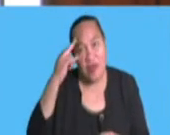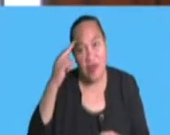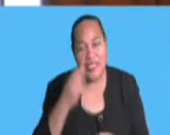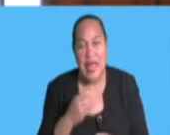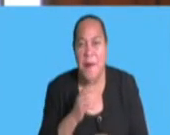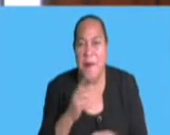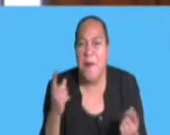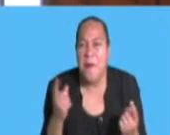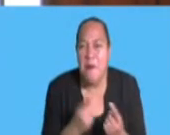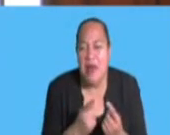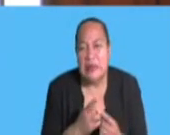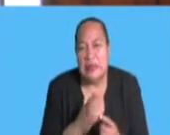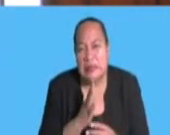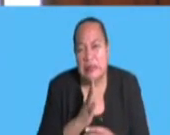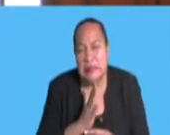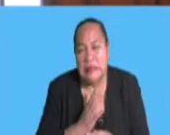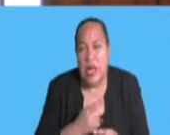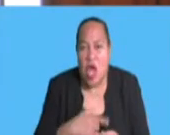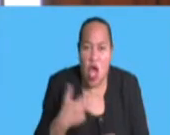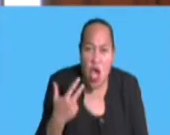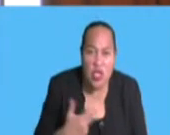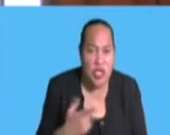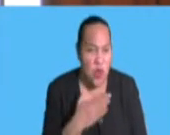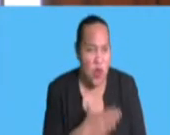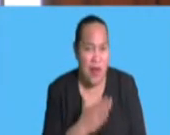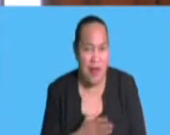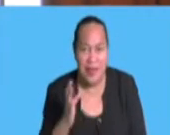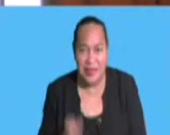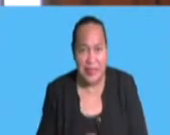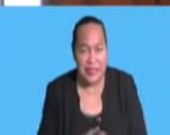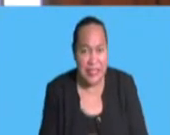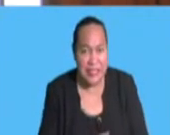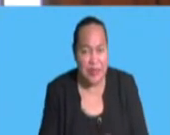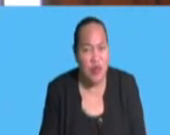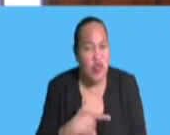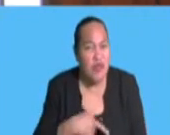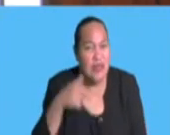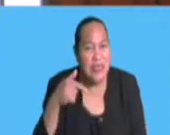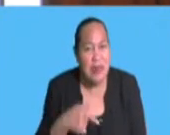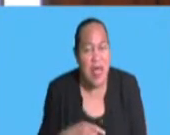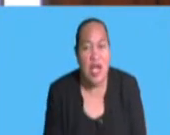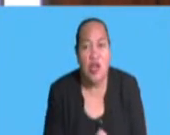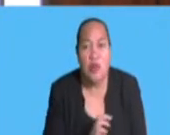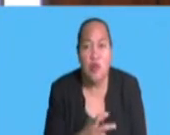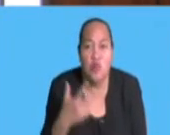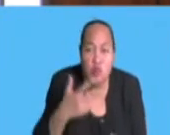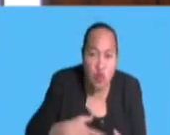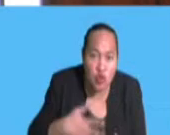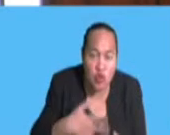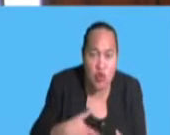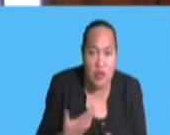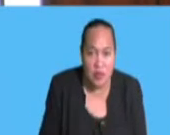pain. A nation whose workers are hurting from deep economic wounds. A nation whose anger is real and whose